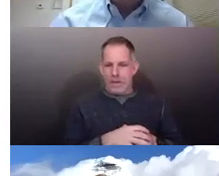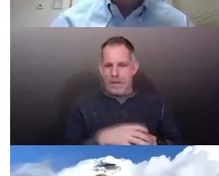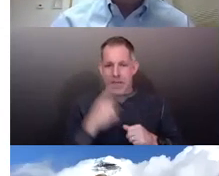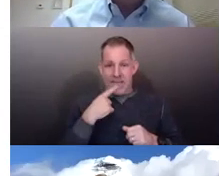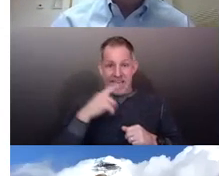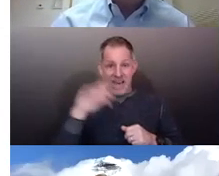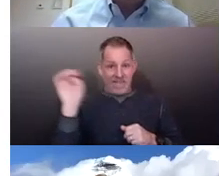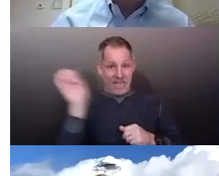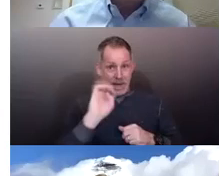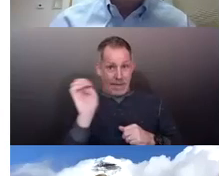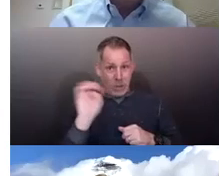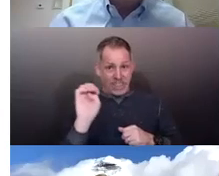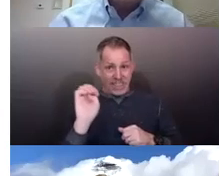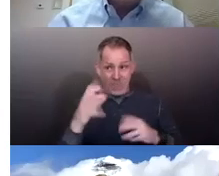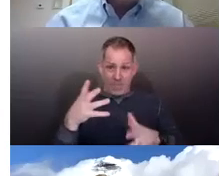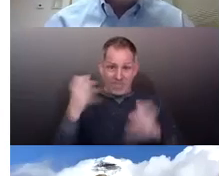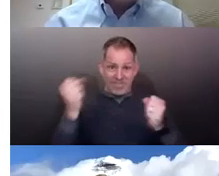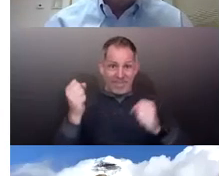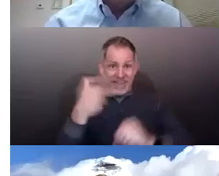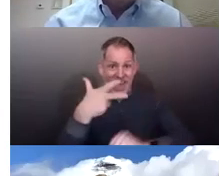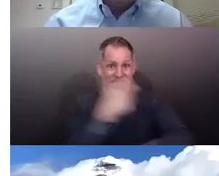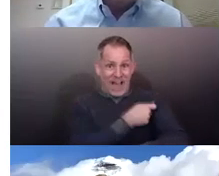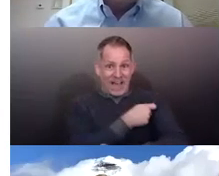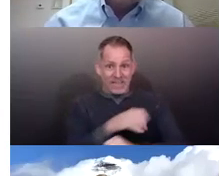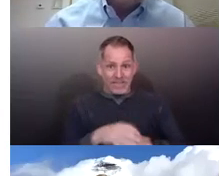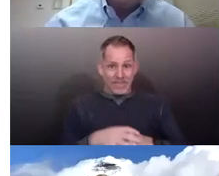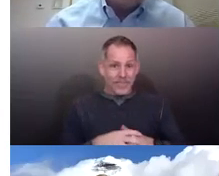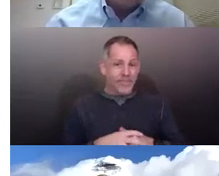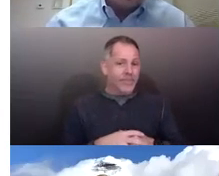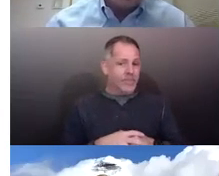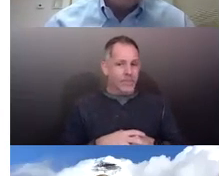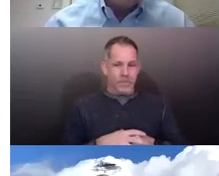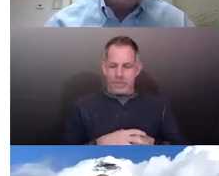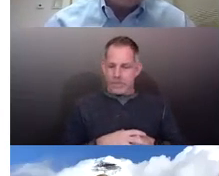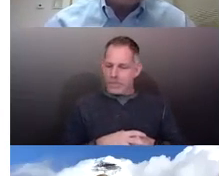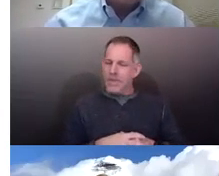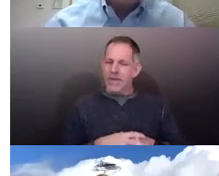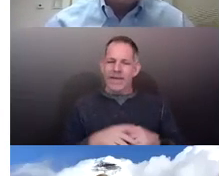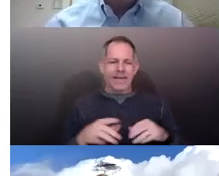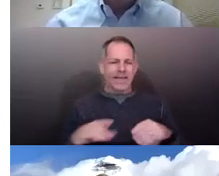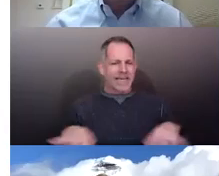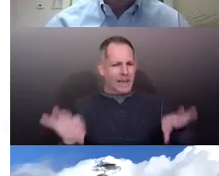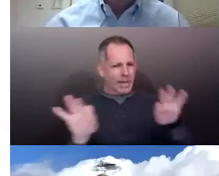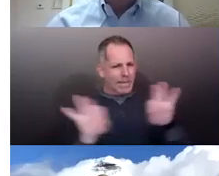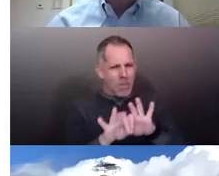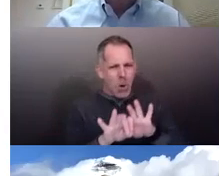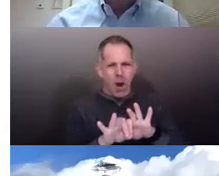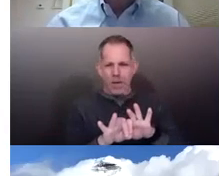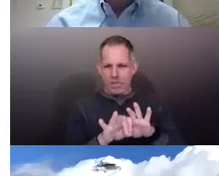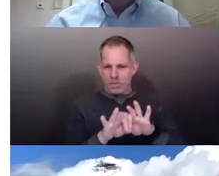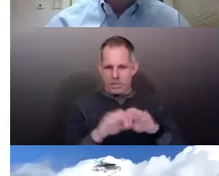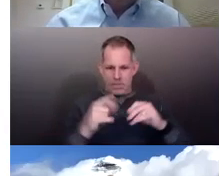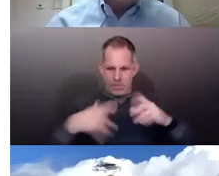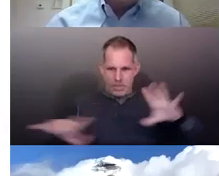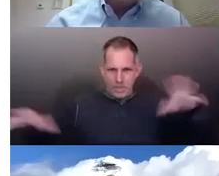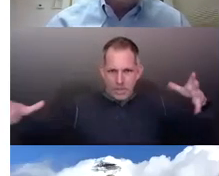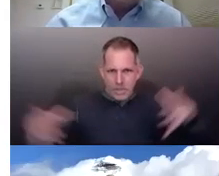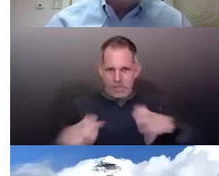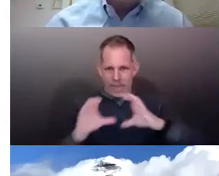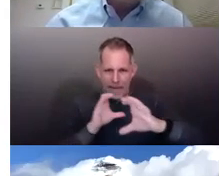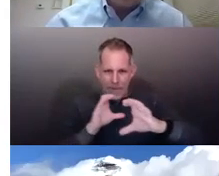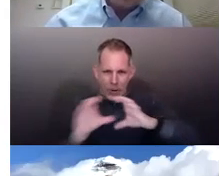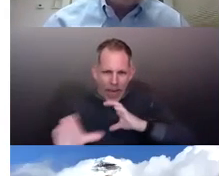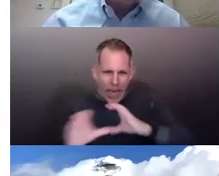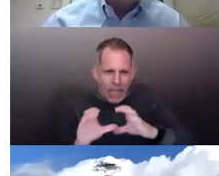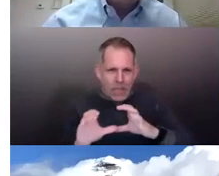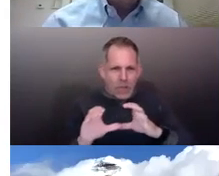use it rationally in that way. And then, of course, our communications team, as always, trying to address information getting